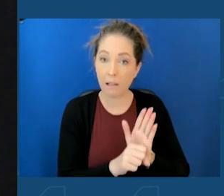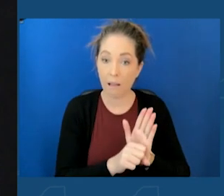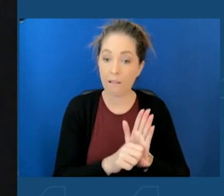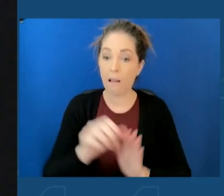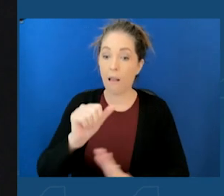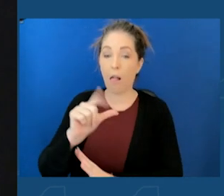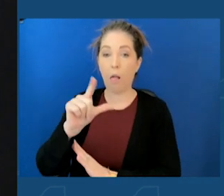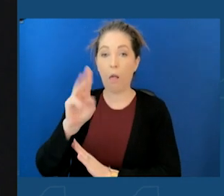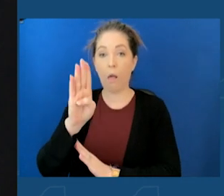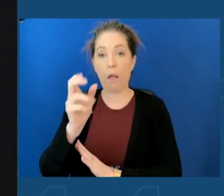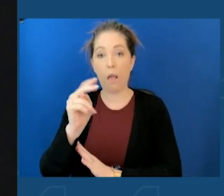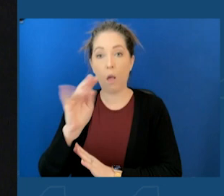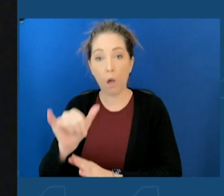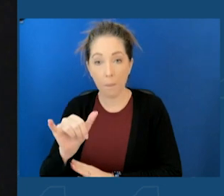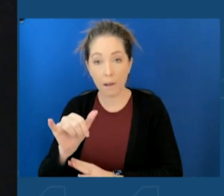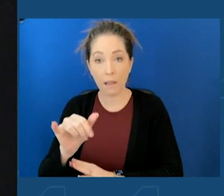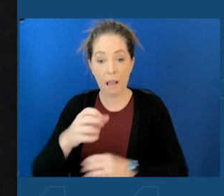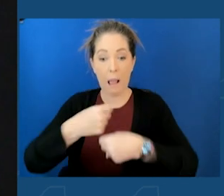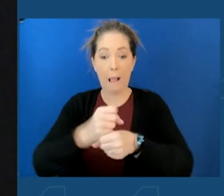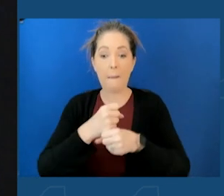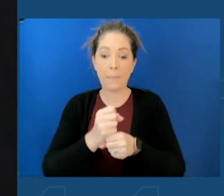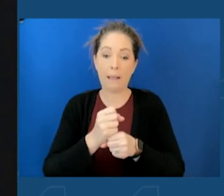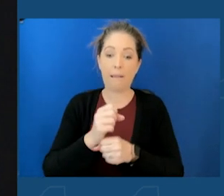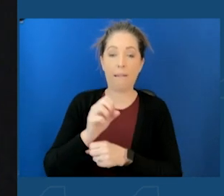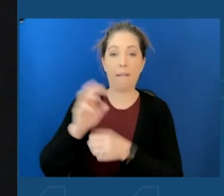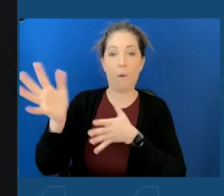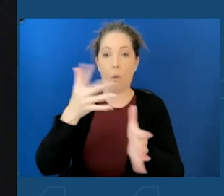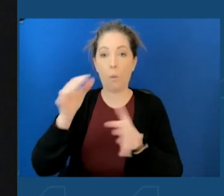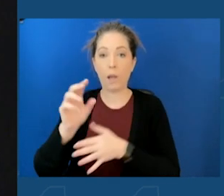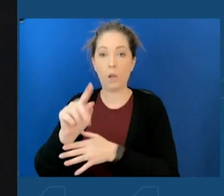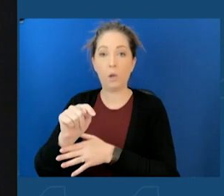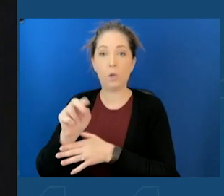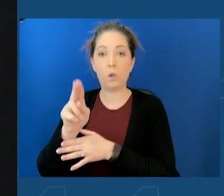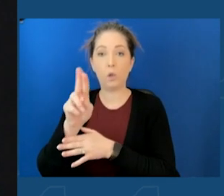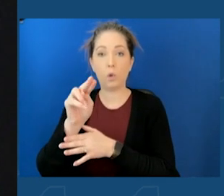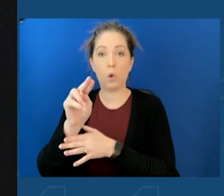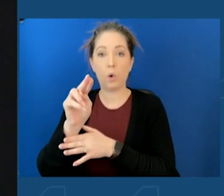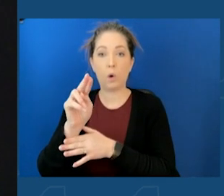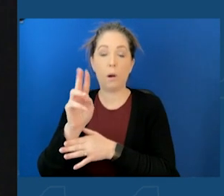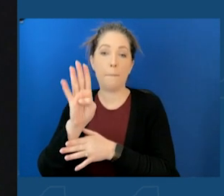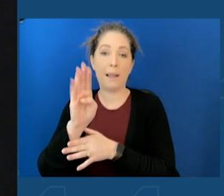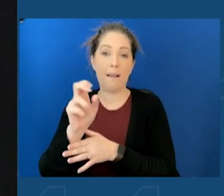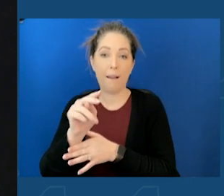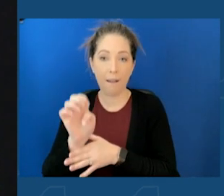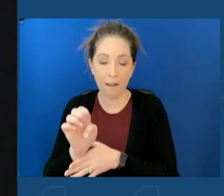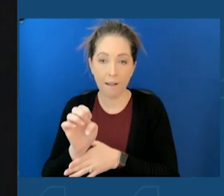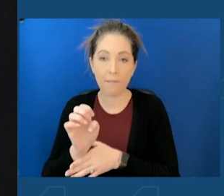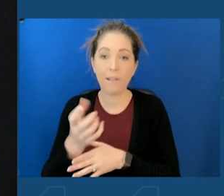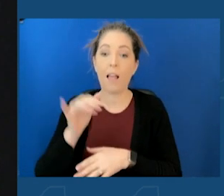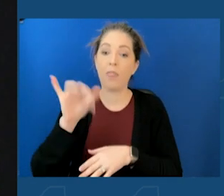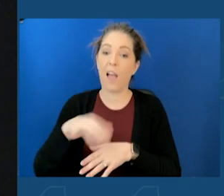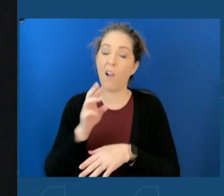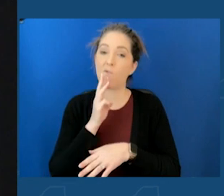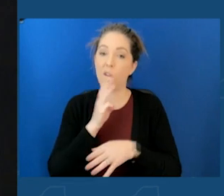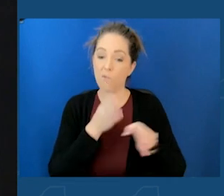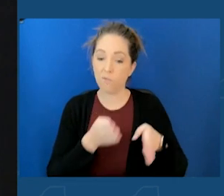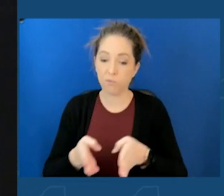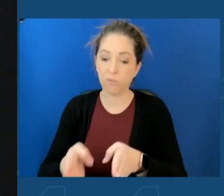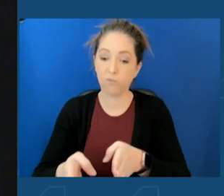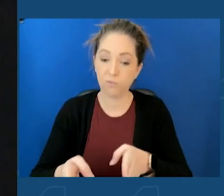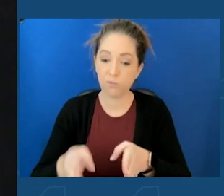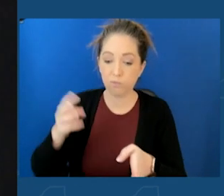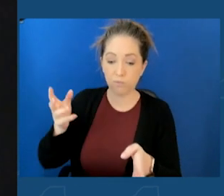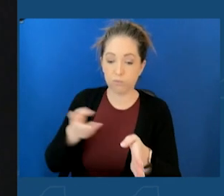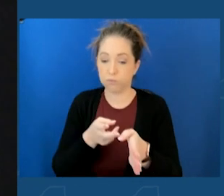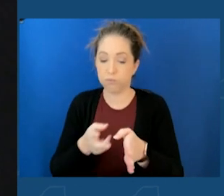parts of wind turbines, shipping them down the Hudson River, reversing the trajectory of Henry Hudson in 1600s as he